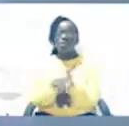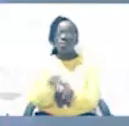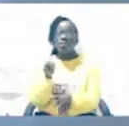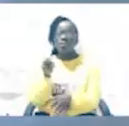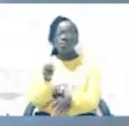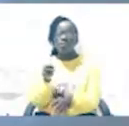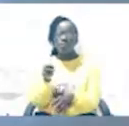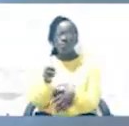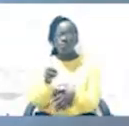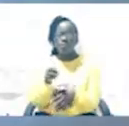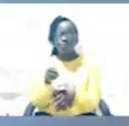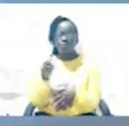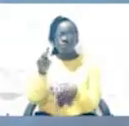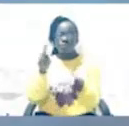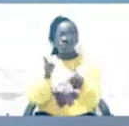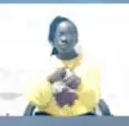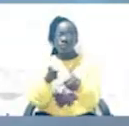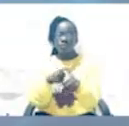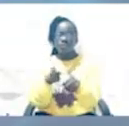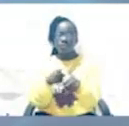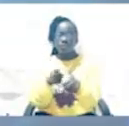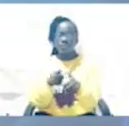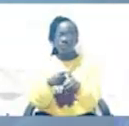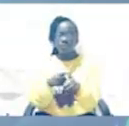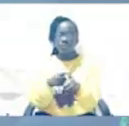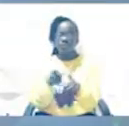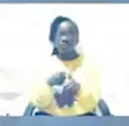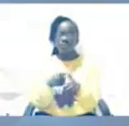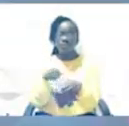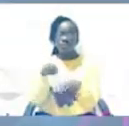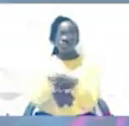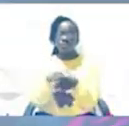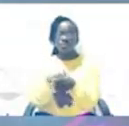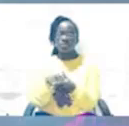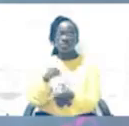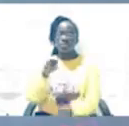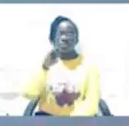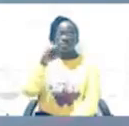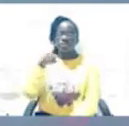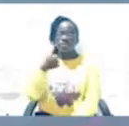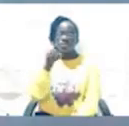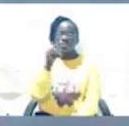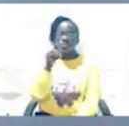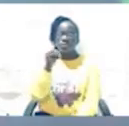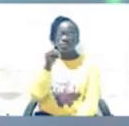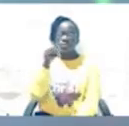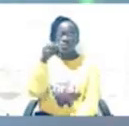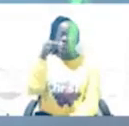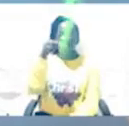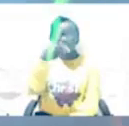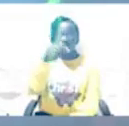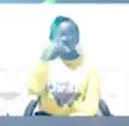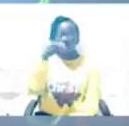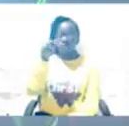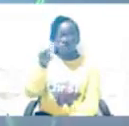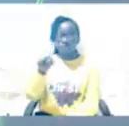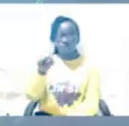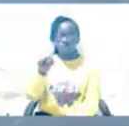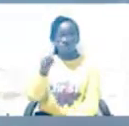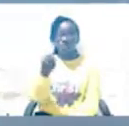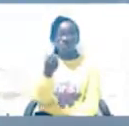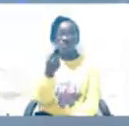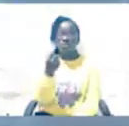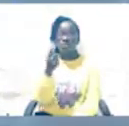The first one is in John chapter 11, verse 1 to 5. And then I'll continue from 20